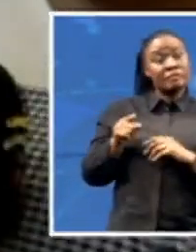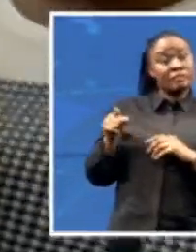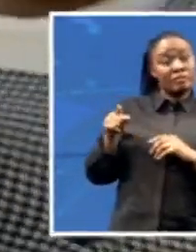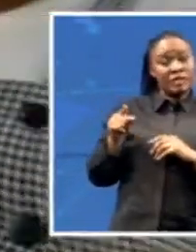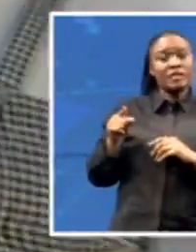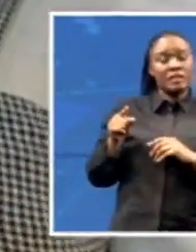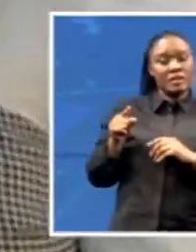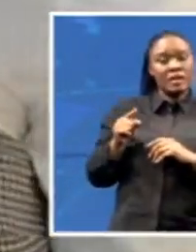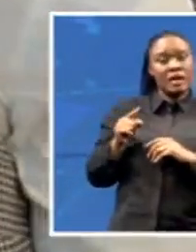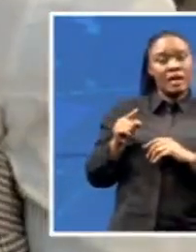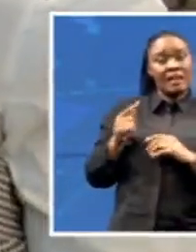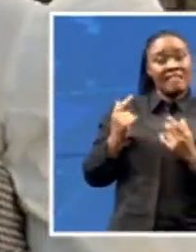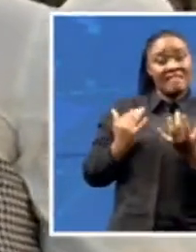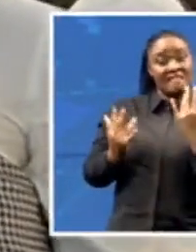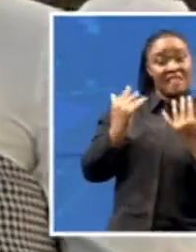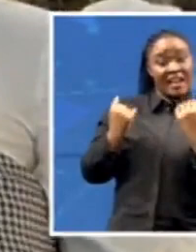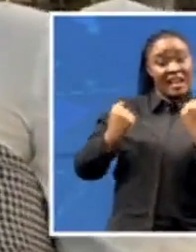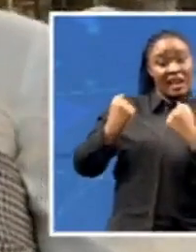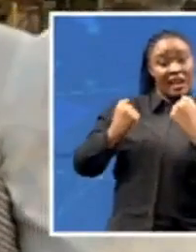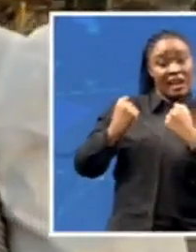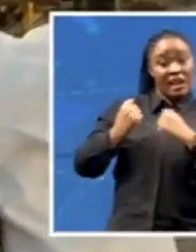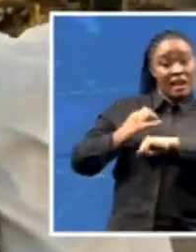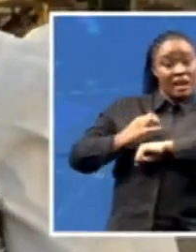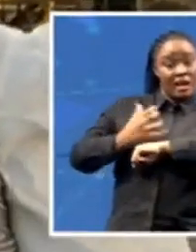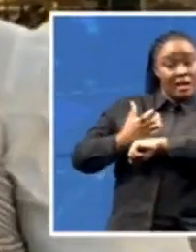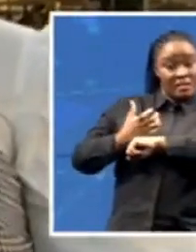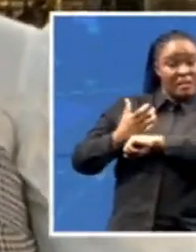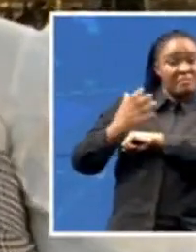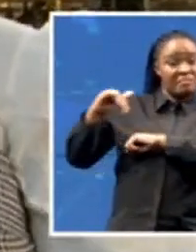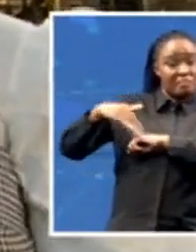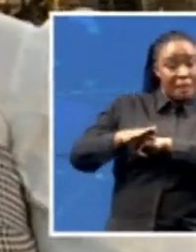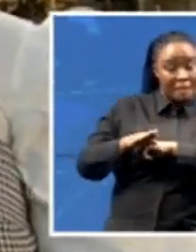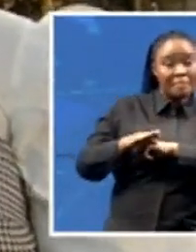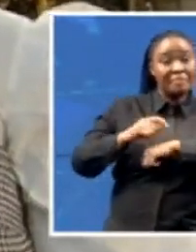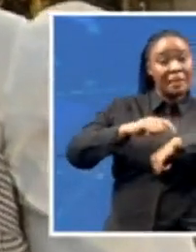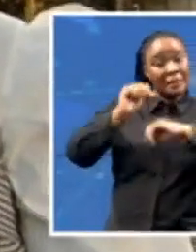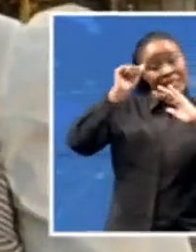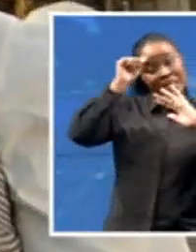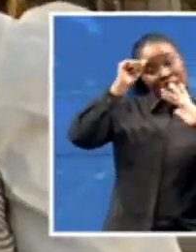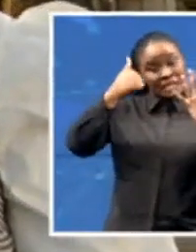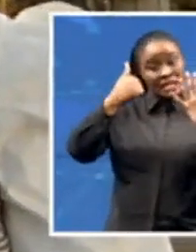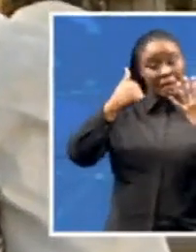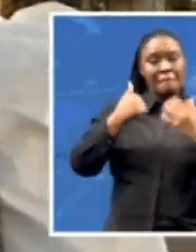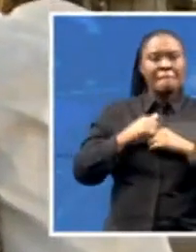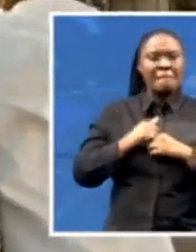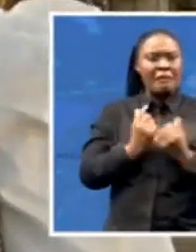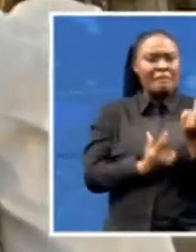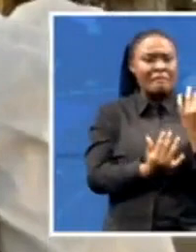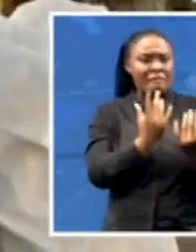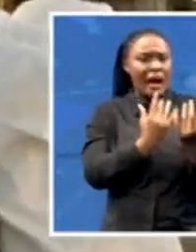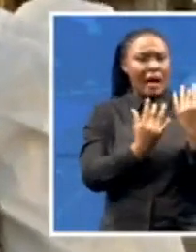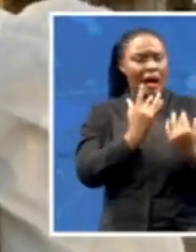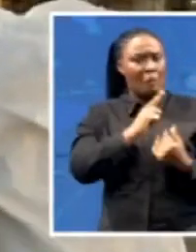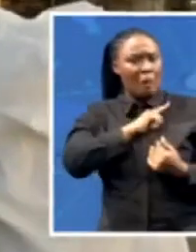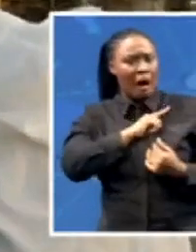the fire since around 6 a.m. As far as the cause of the fire has not been